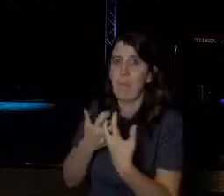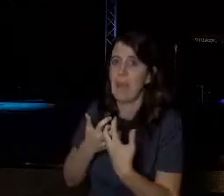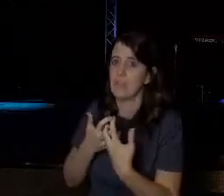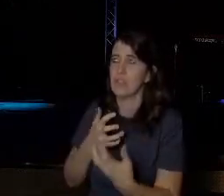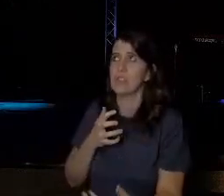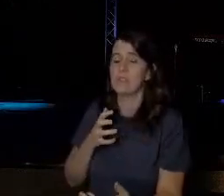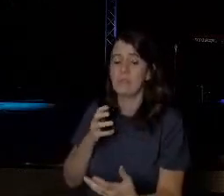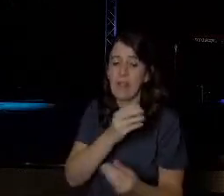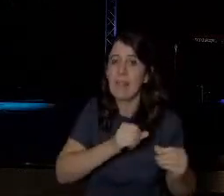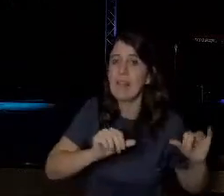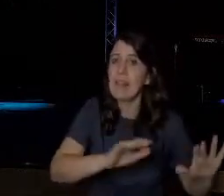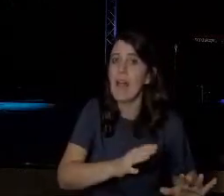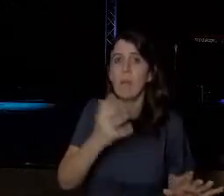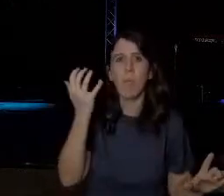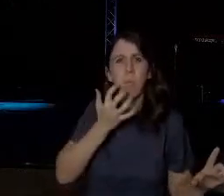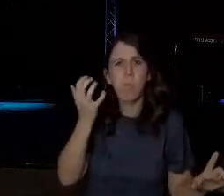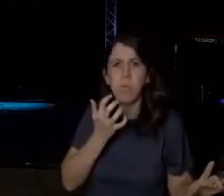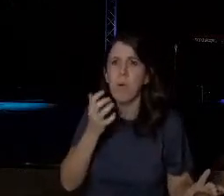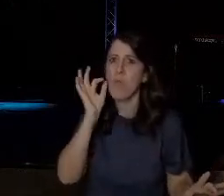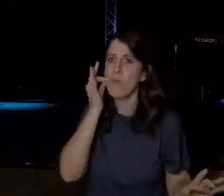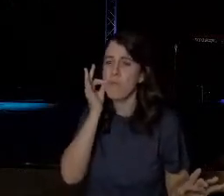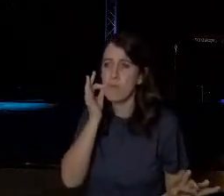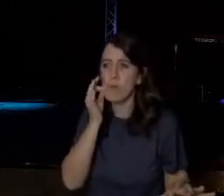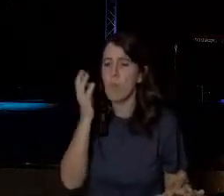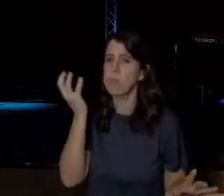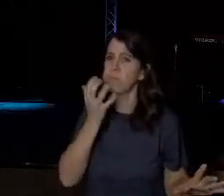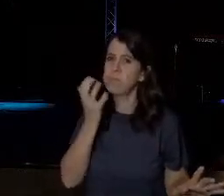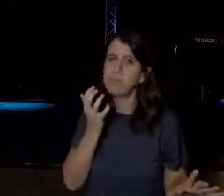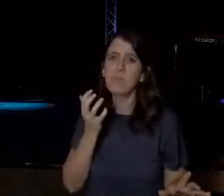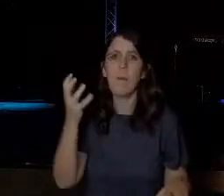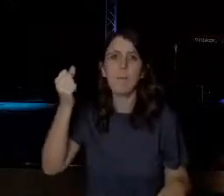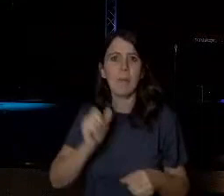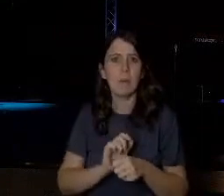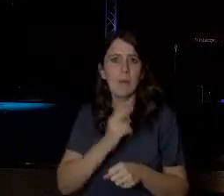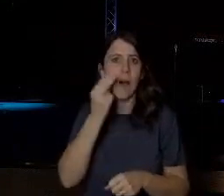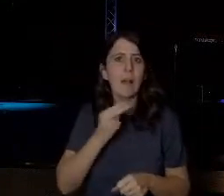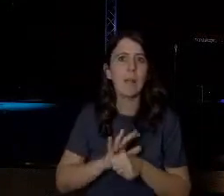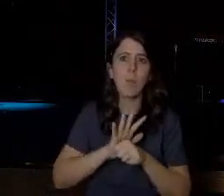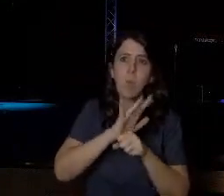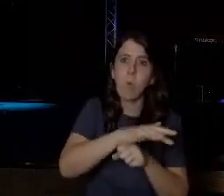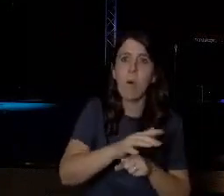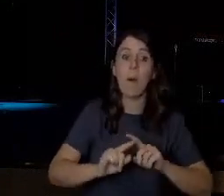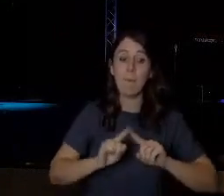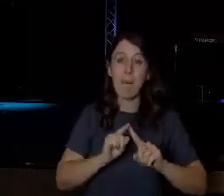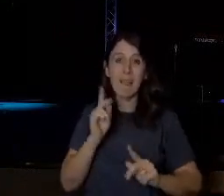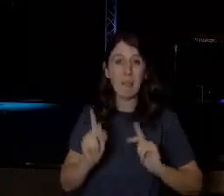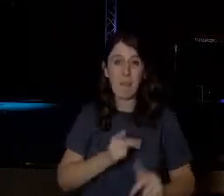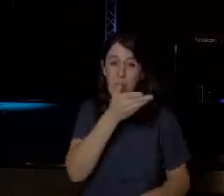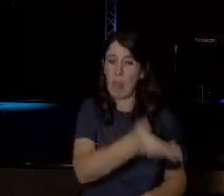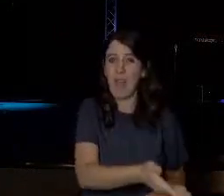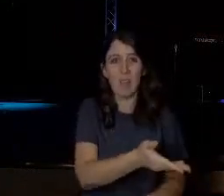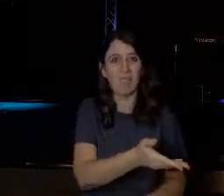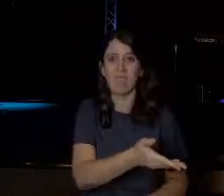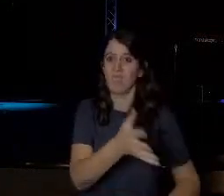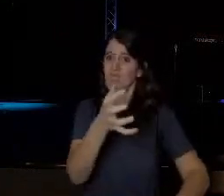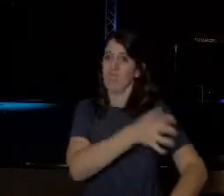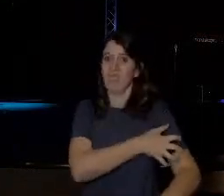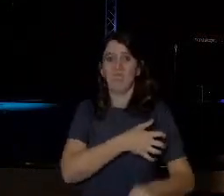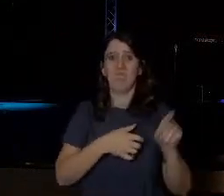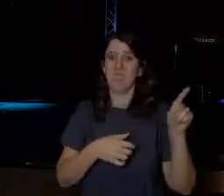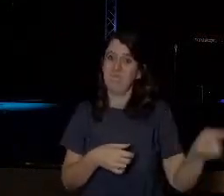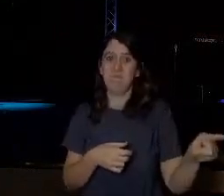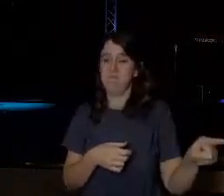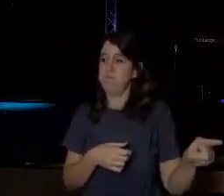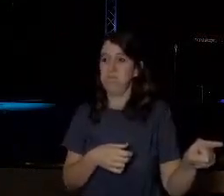is amazing. The fruit is amazing. It flows with milk and honey, but the people there are too powerful.